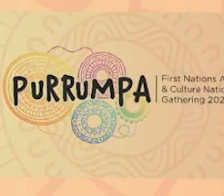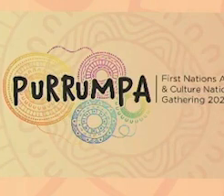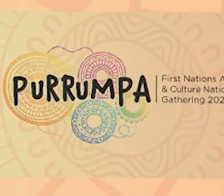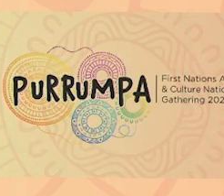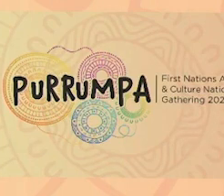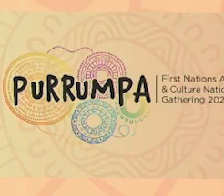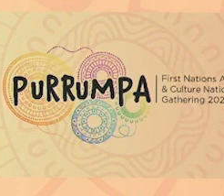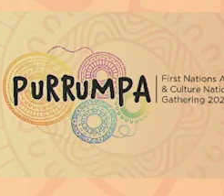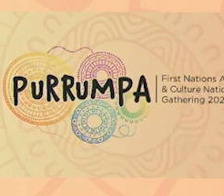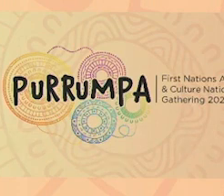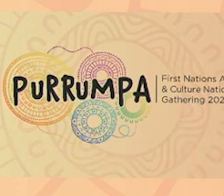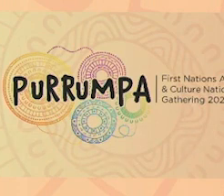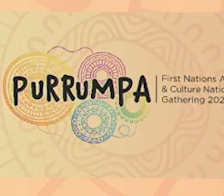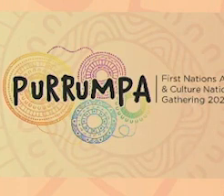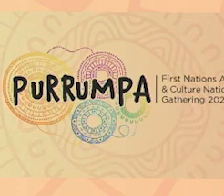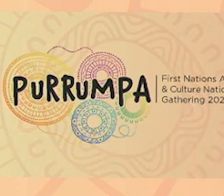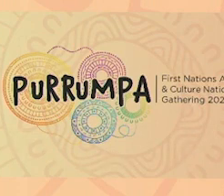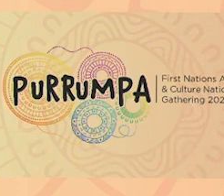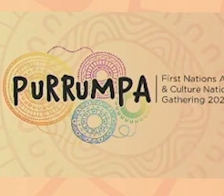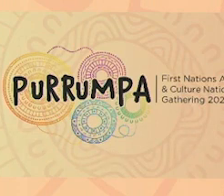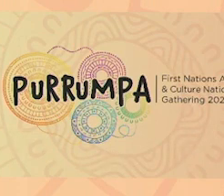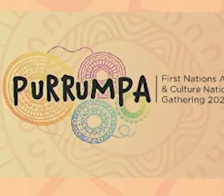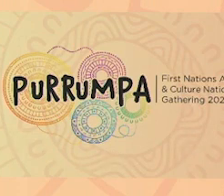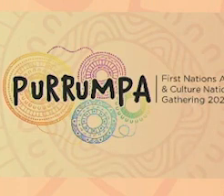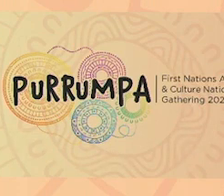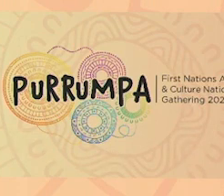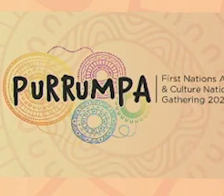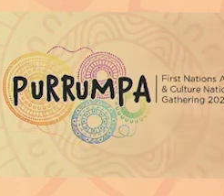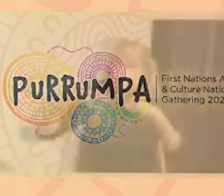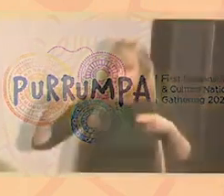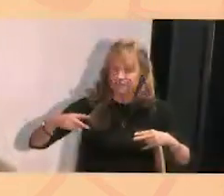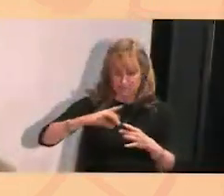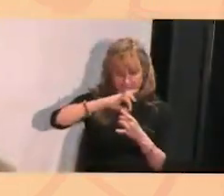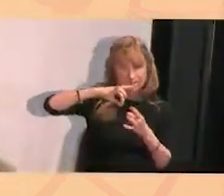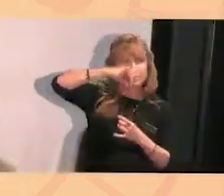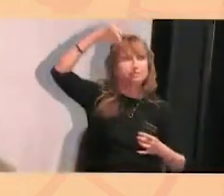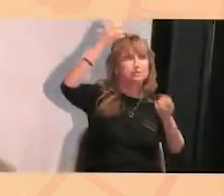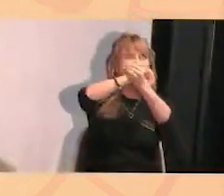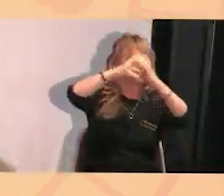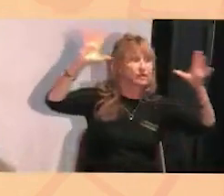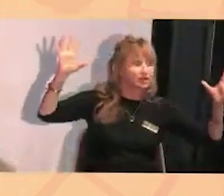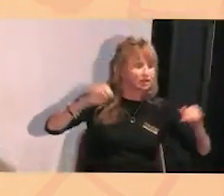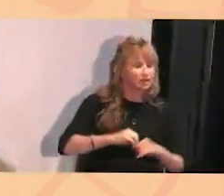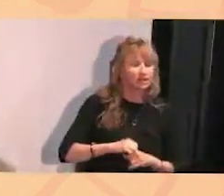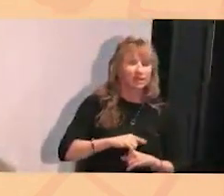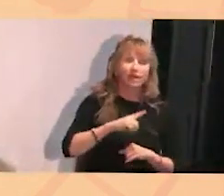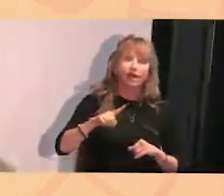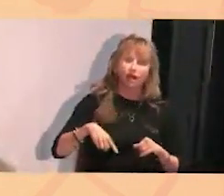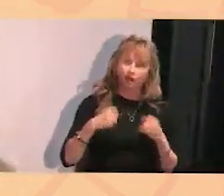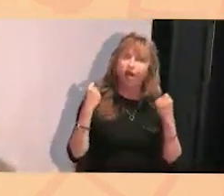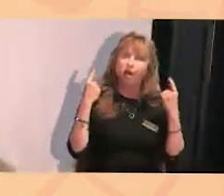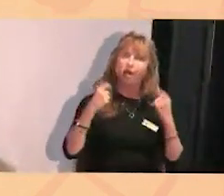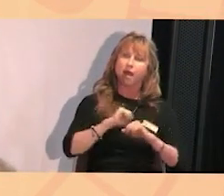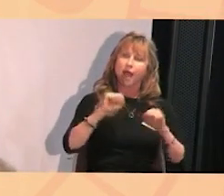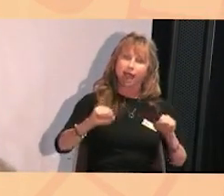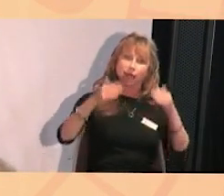And, going out bush, singing, spiritually we just free, and we know that about our well-being, it just strengthens our